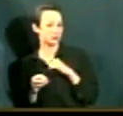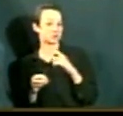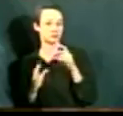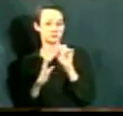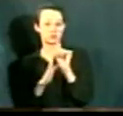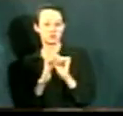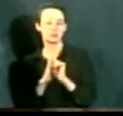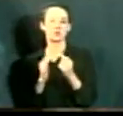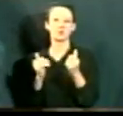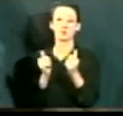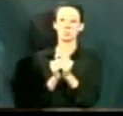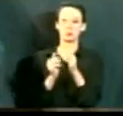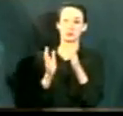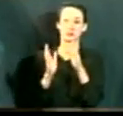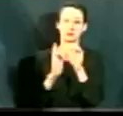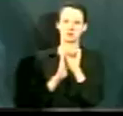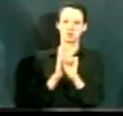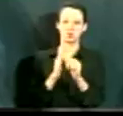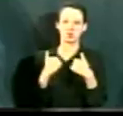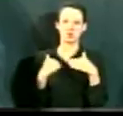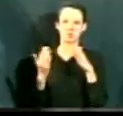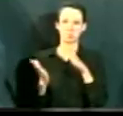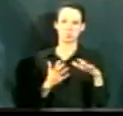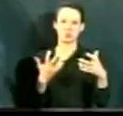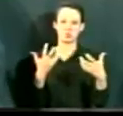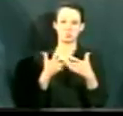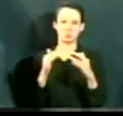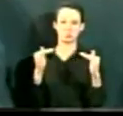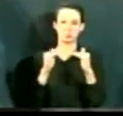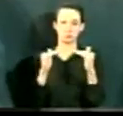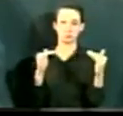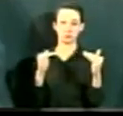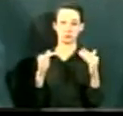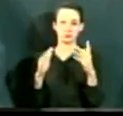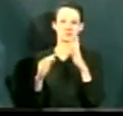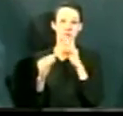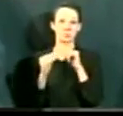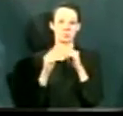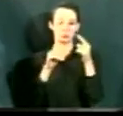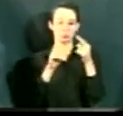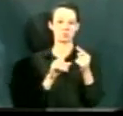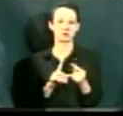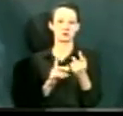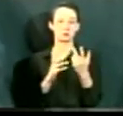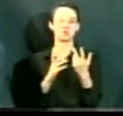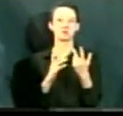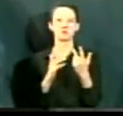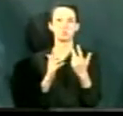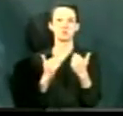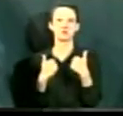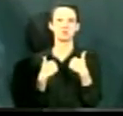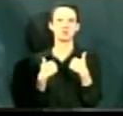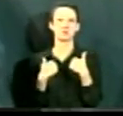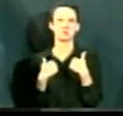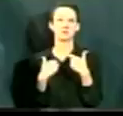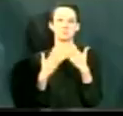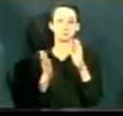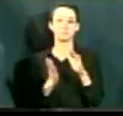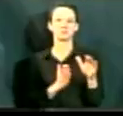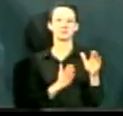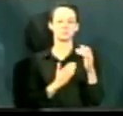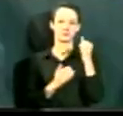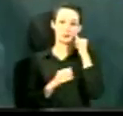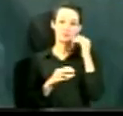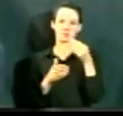state, there are some plans in that blend where, we talk about those points. There are some plans that if you